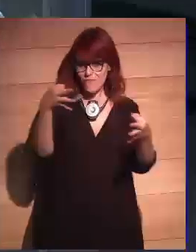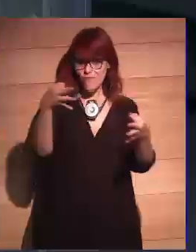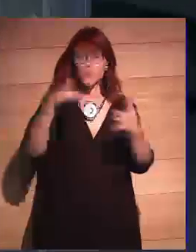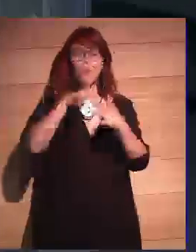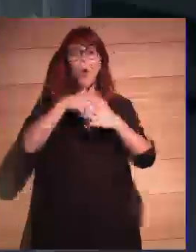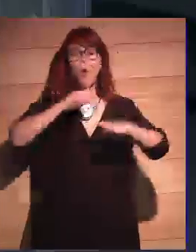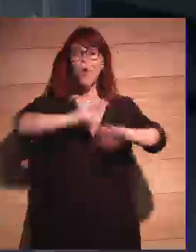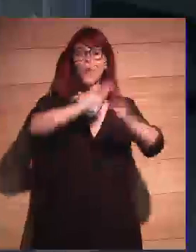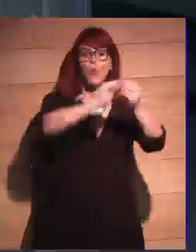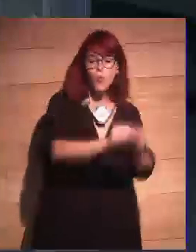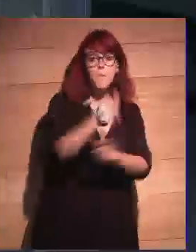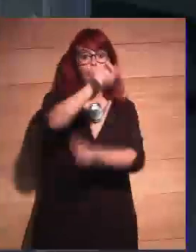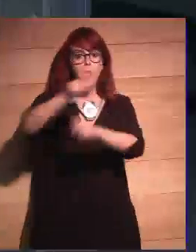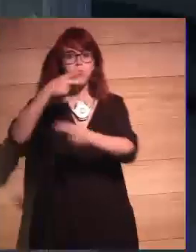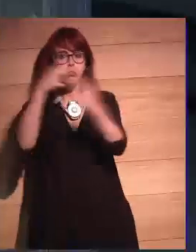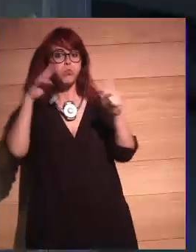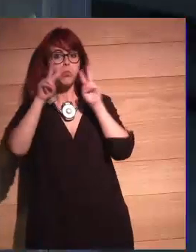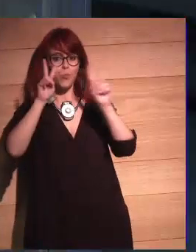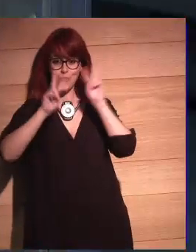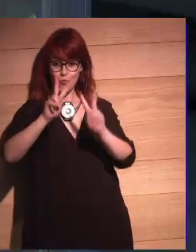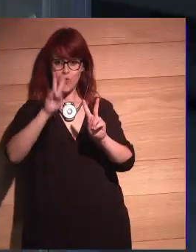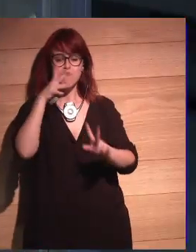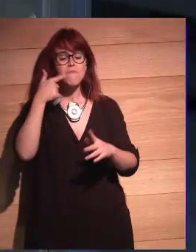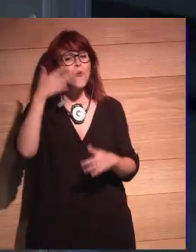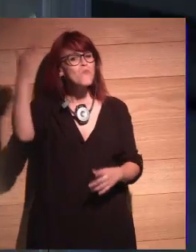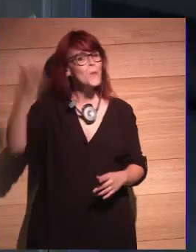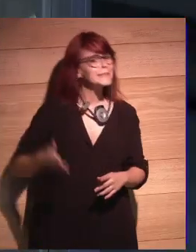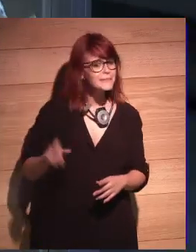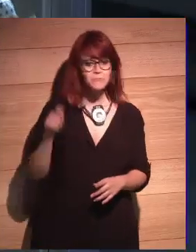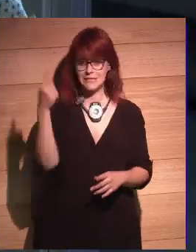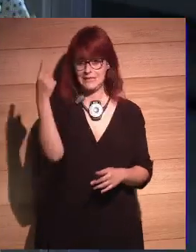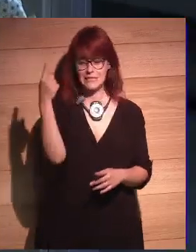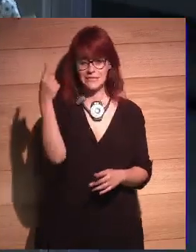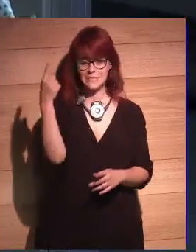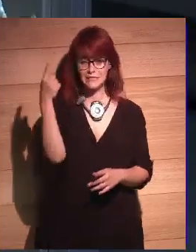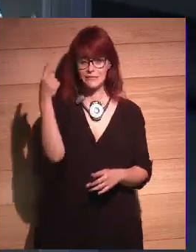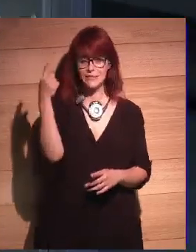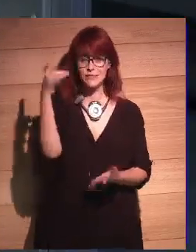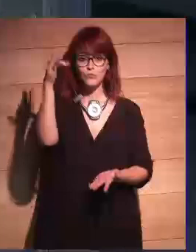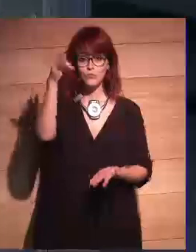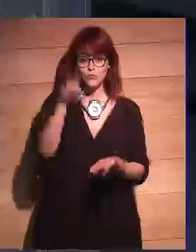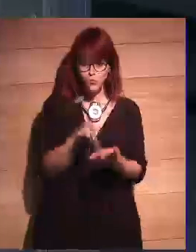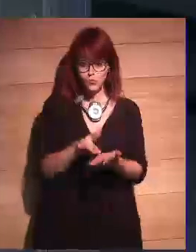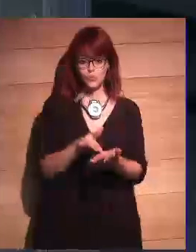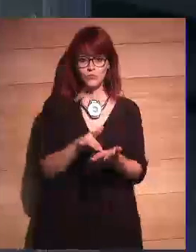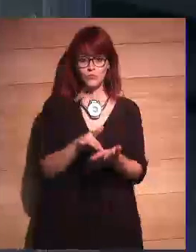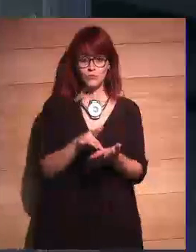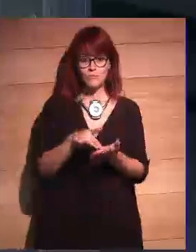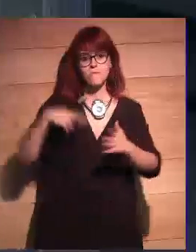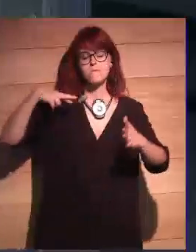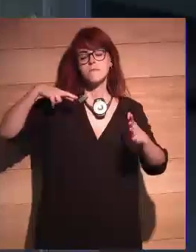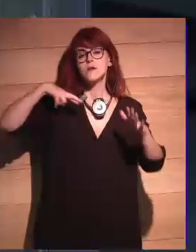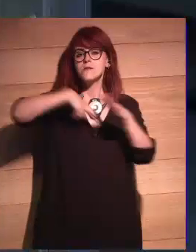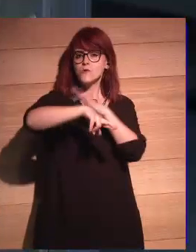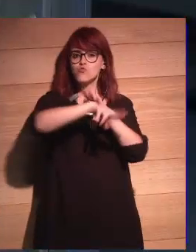But the important thing is that you don't need to know too much about that. Is actually, this is a new medium and there are new